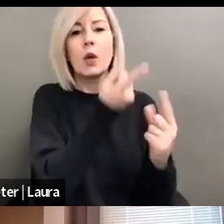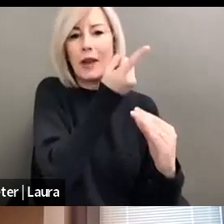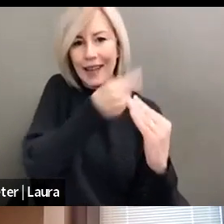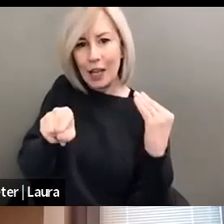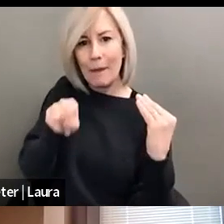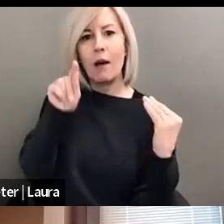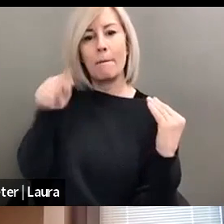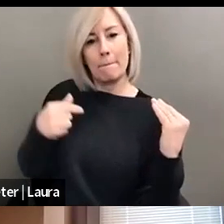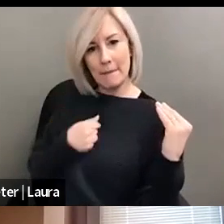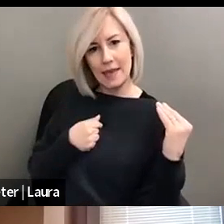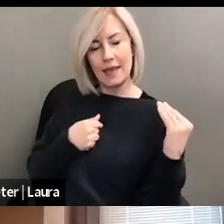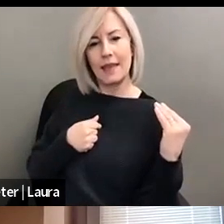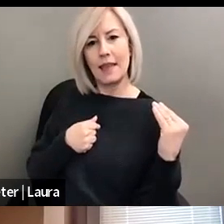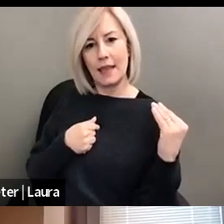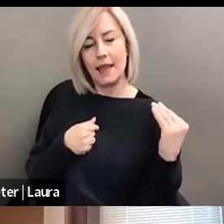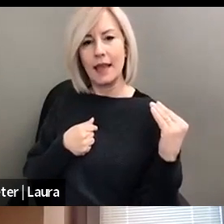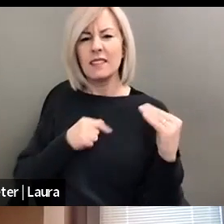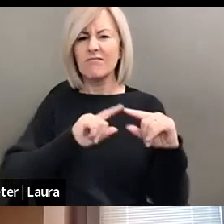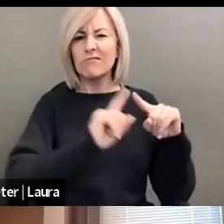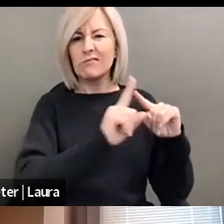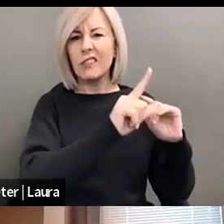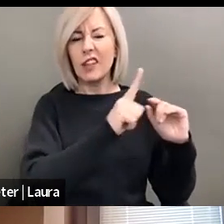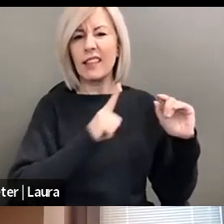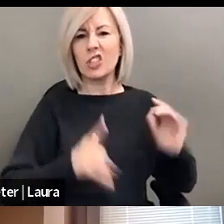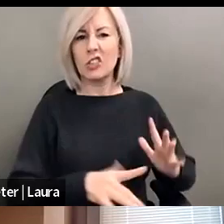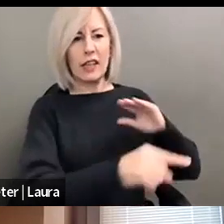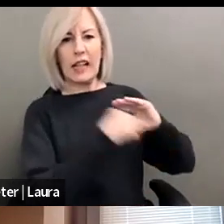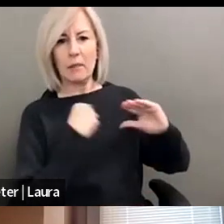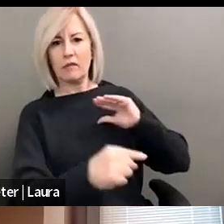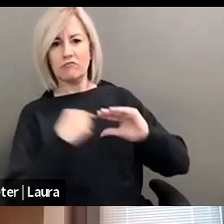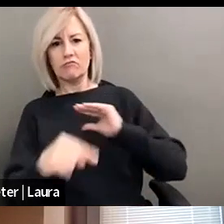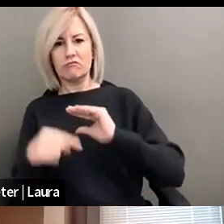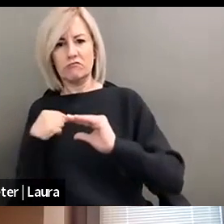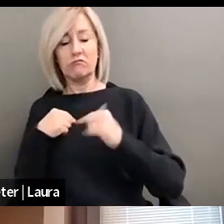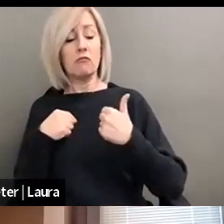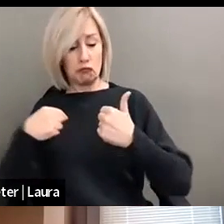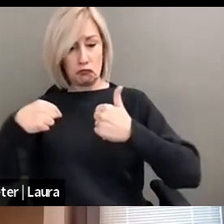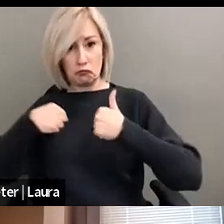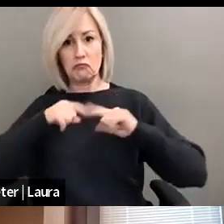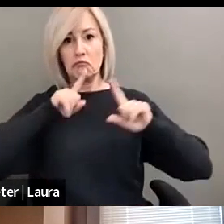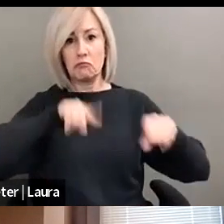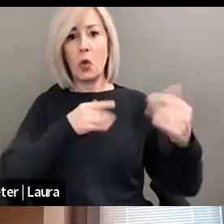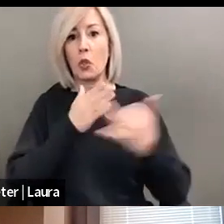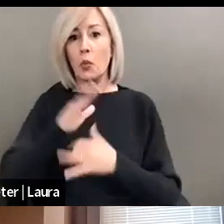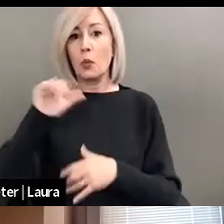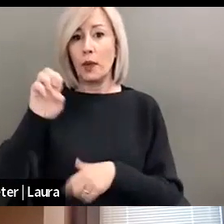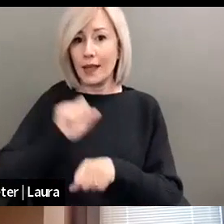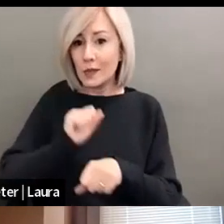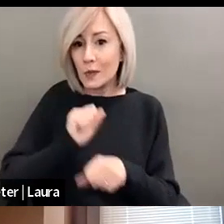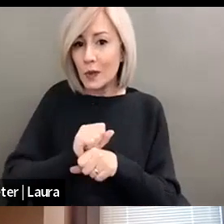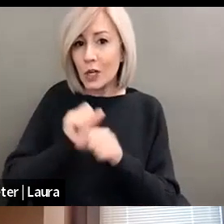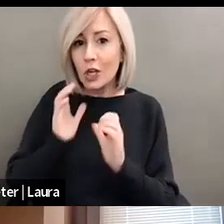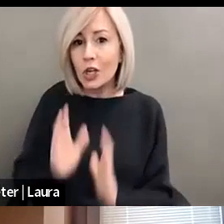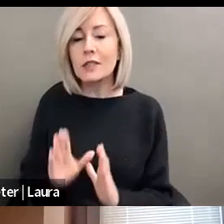I've received from different legislators in town, and I will respond through casework. We have caseworkers